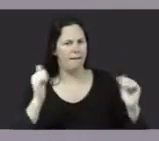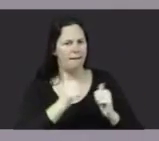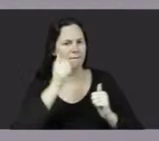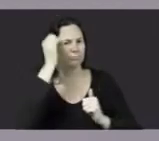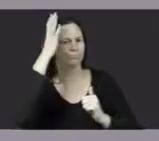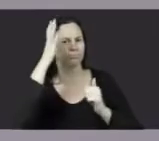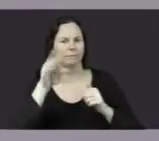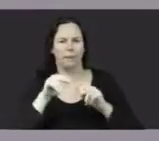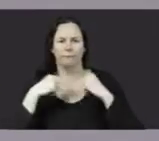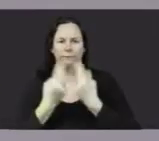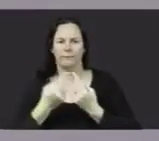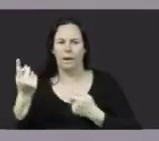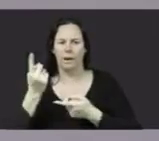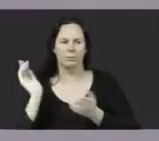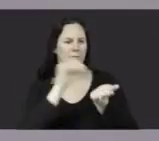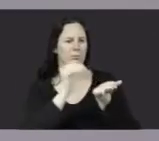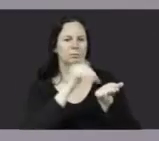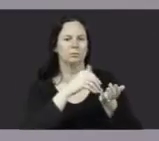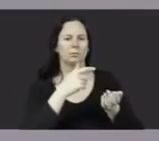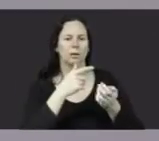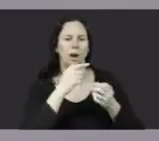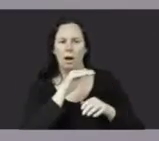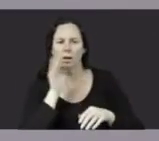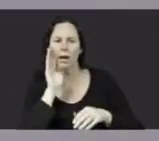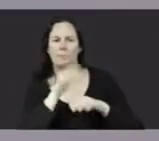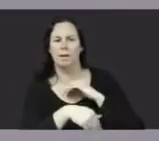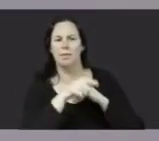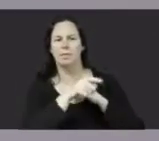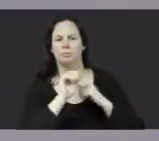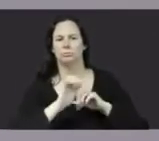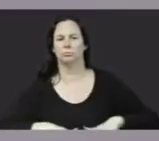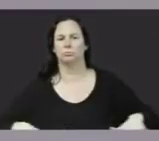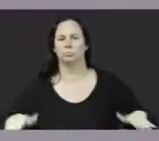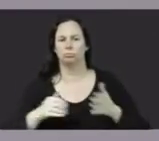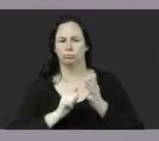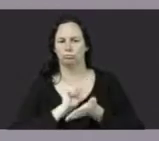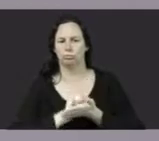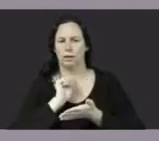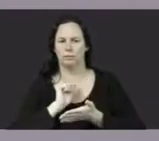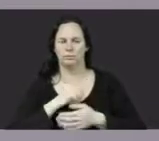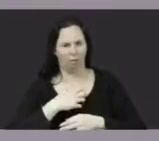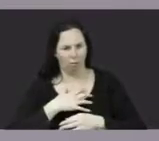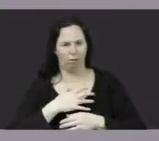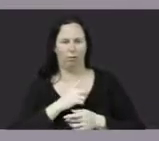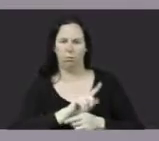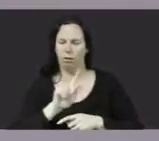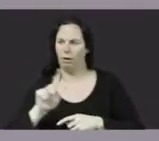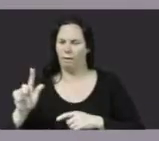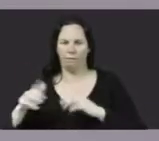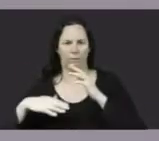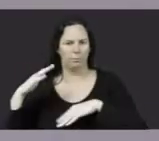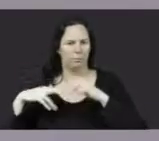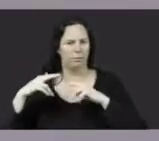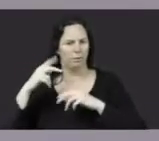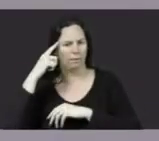a lot of knowledge from the families that attended that seminar in regards to their kids' rights. And I walked out of there thinking, how can